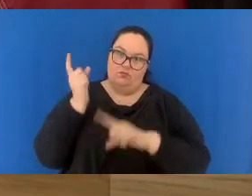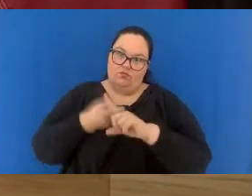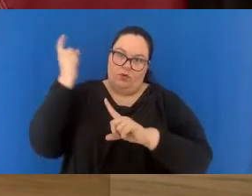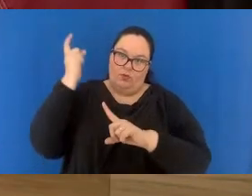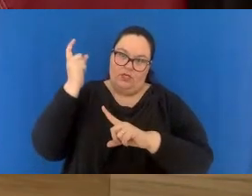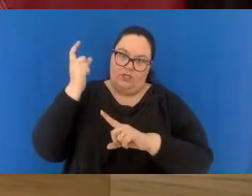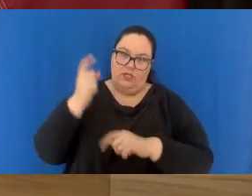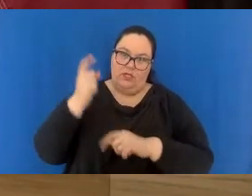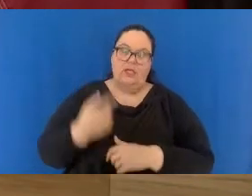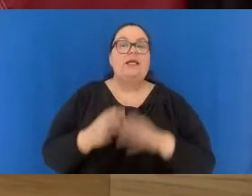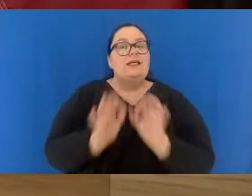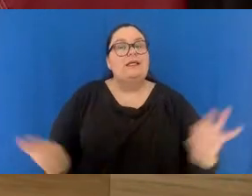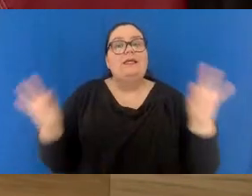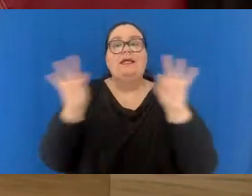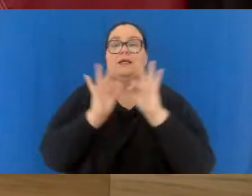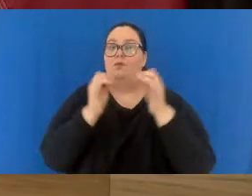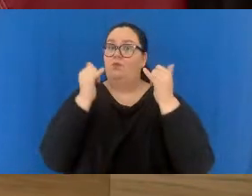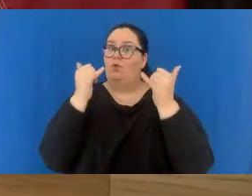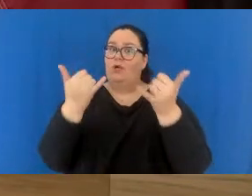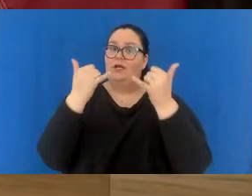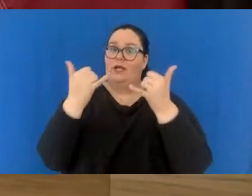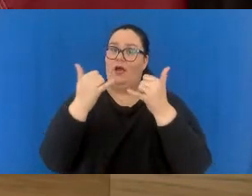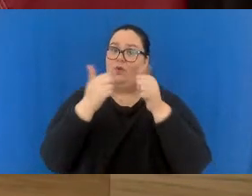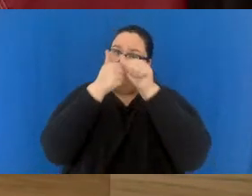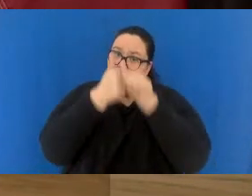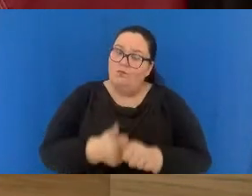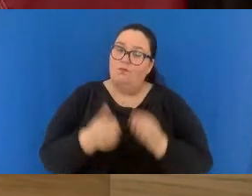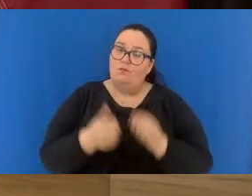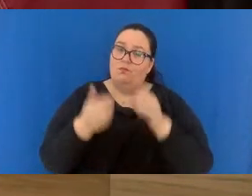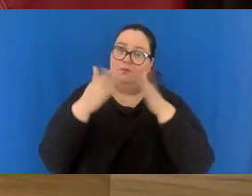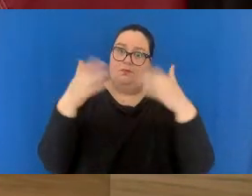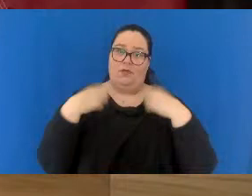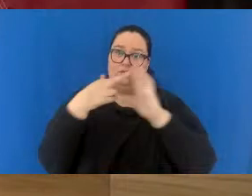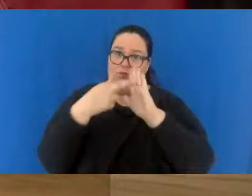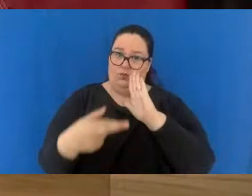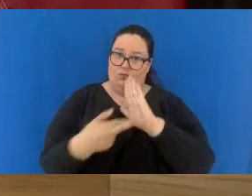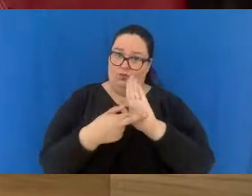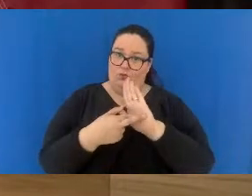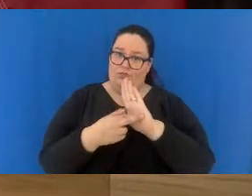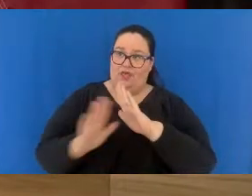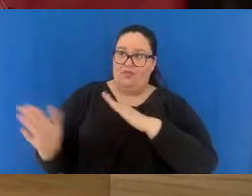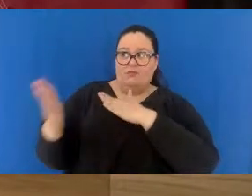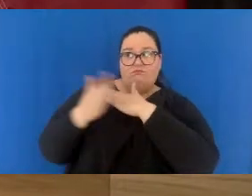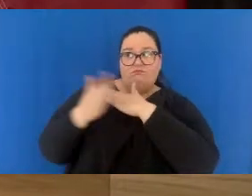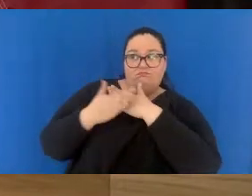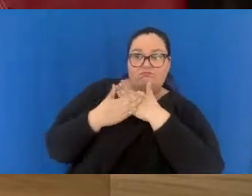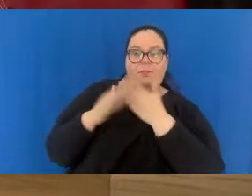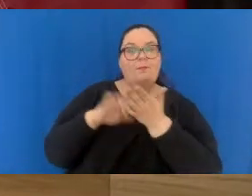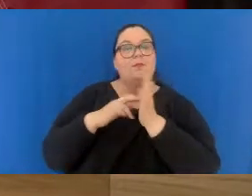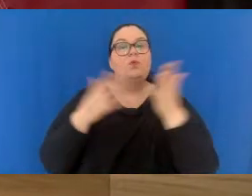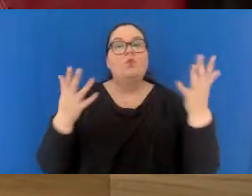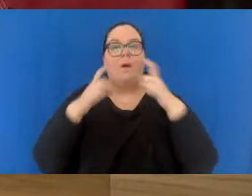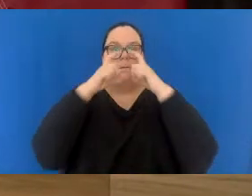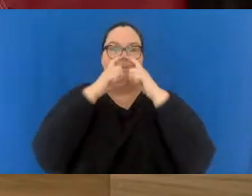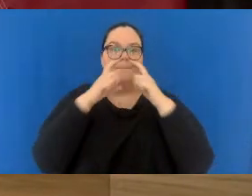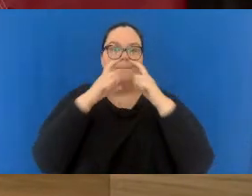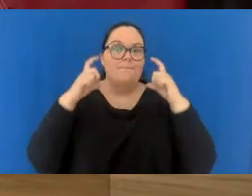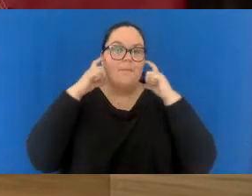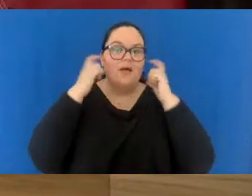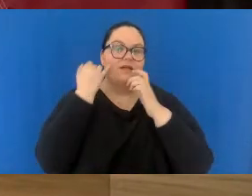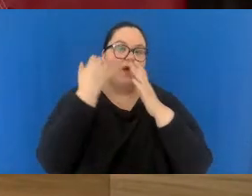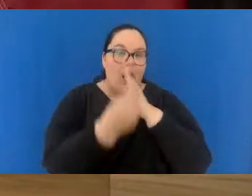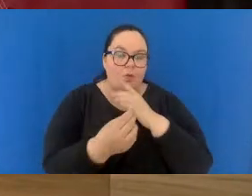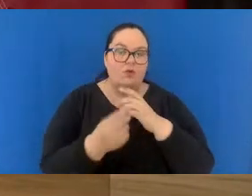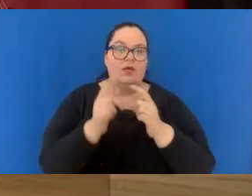more important than ever that we all follow public health guidance and advice. This means wearing a mask when out in public, maintaining